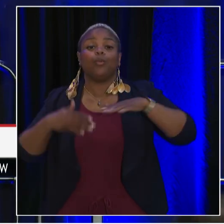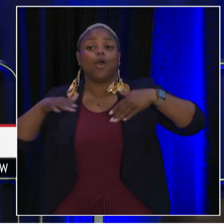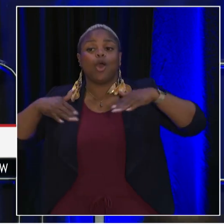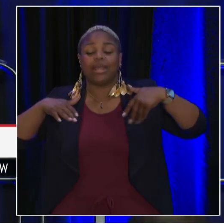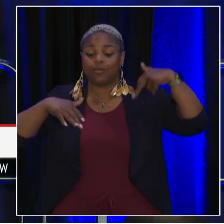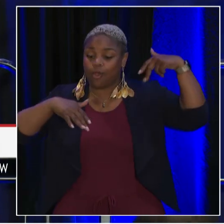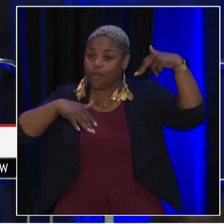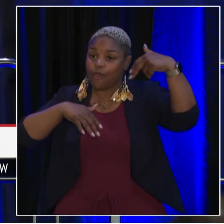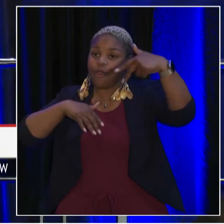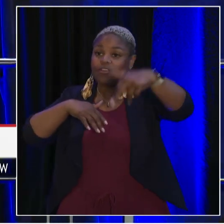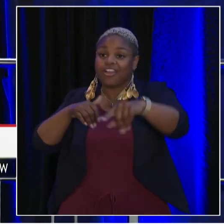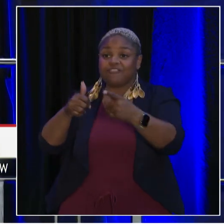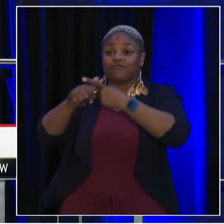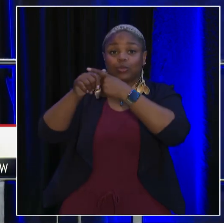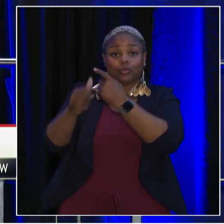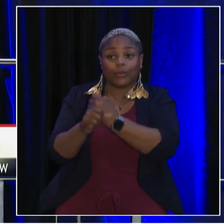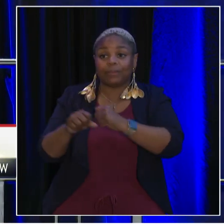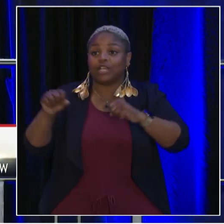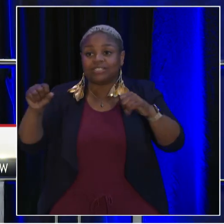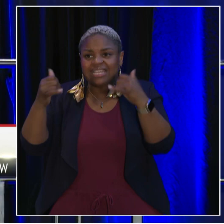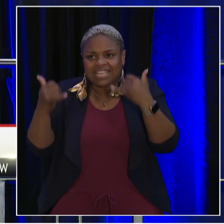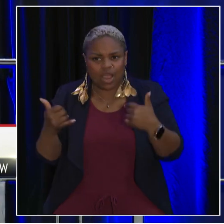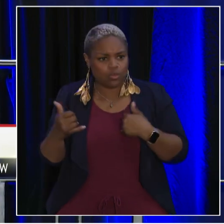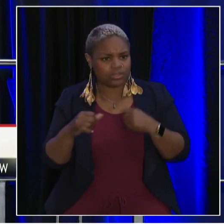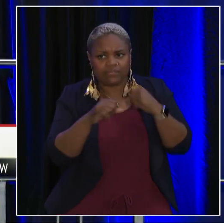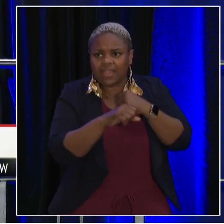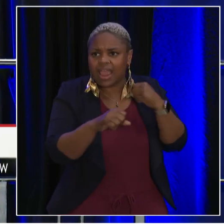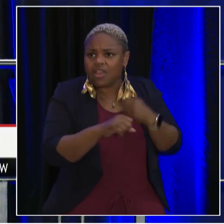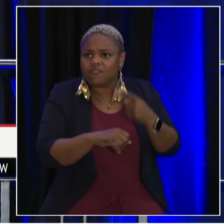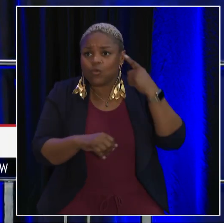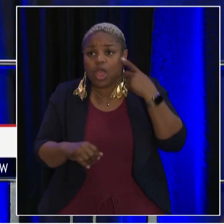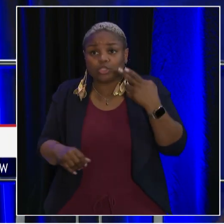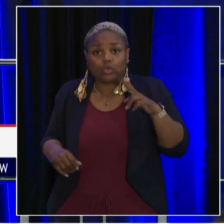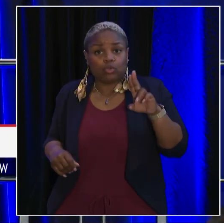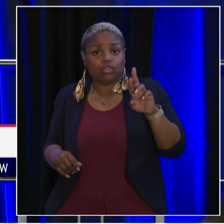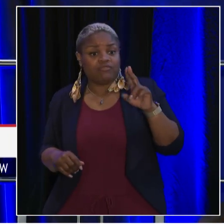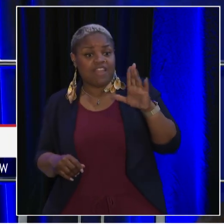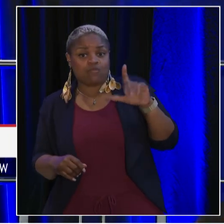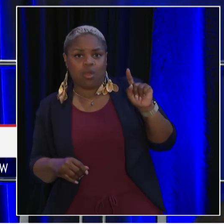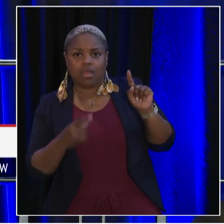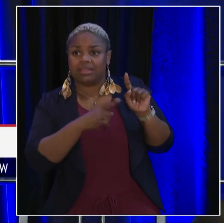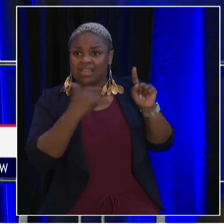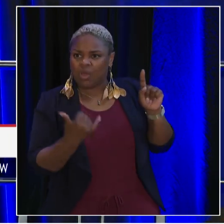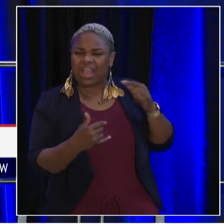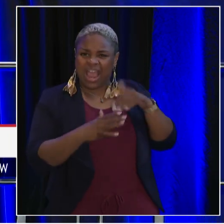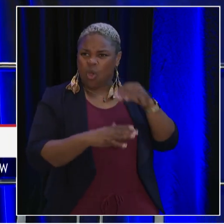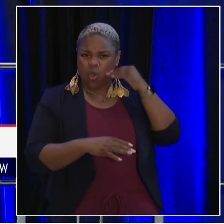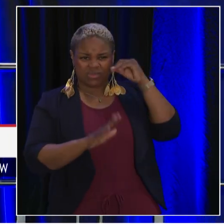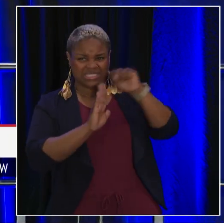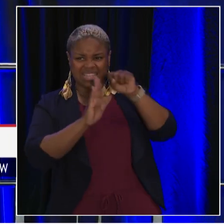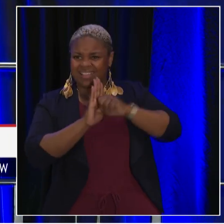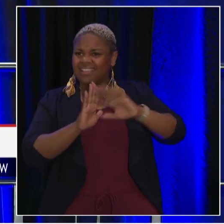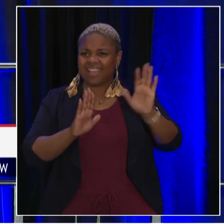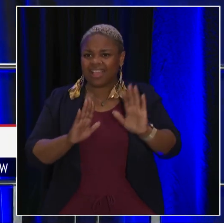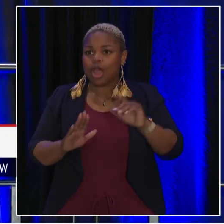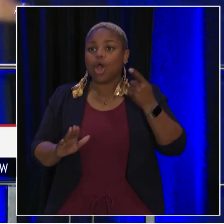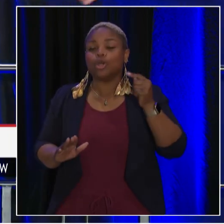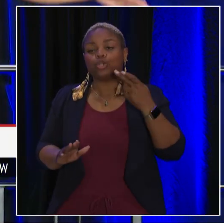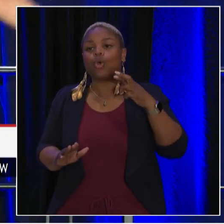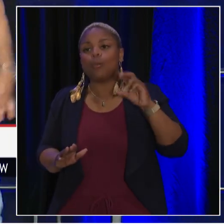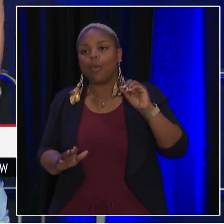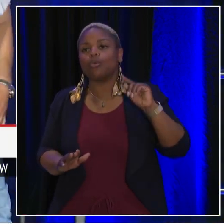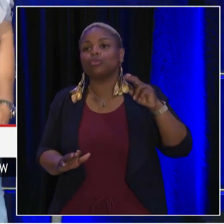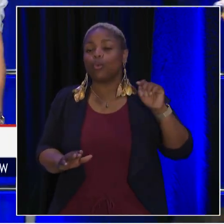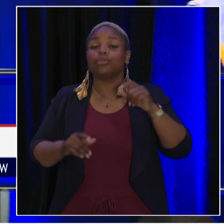first to emancipate. Now we fight for HR 51. Make Douglas Commonwealth for state. Eleanor Holmes Norton, fighting year after year.